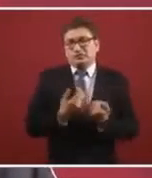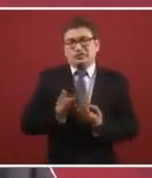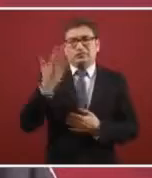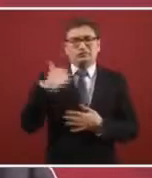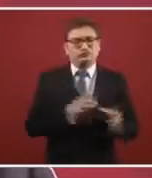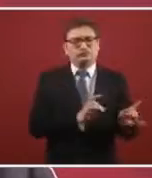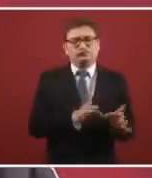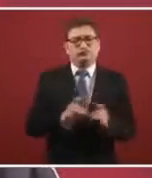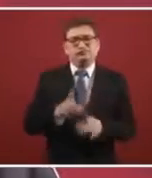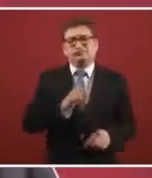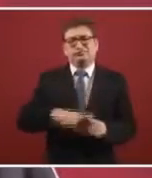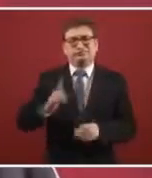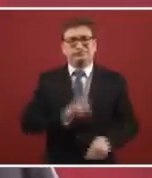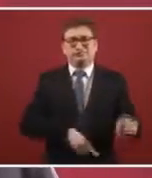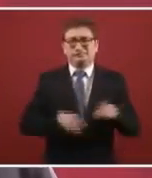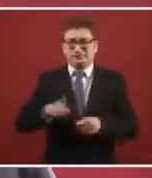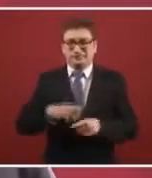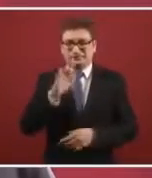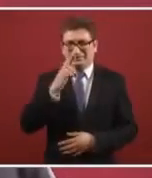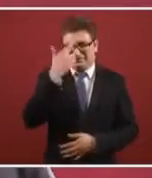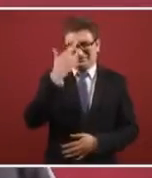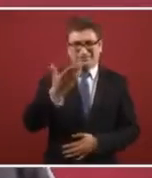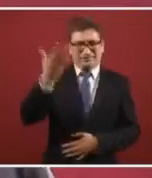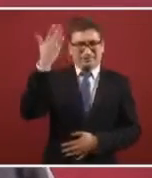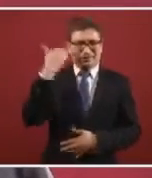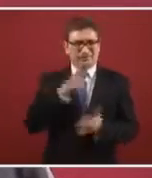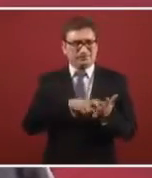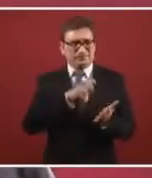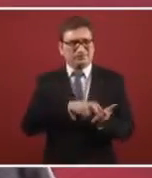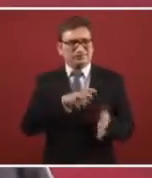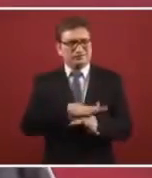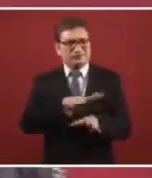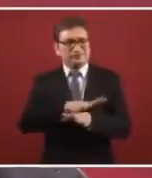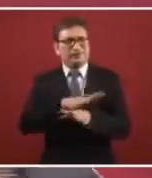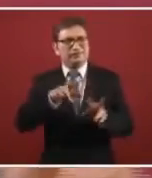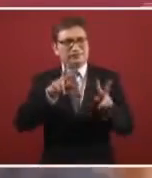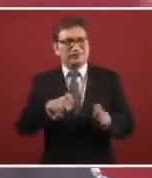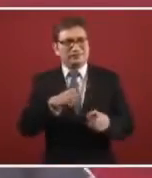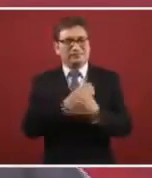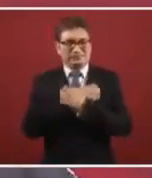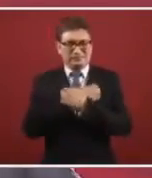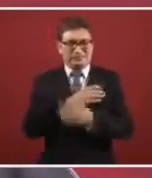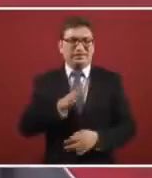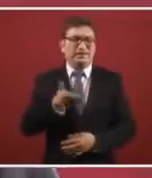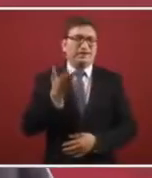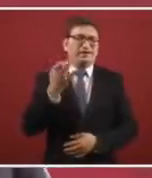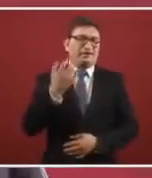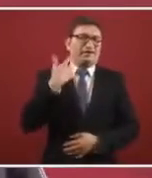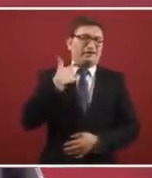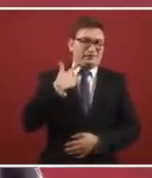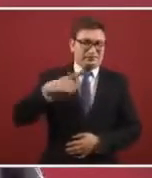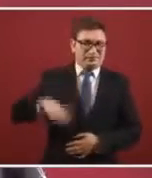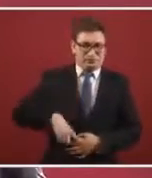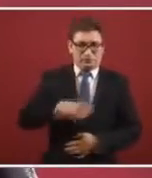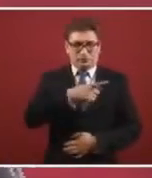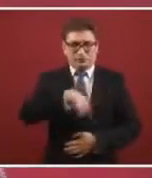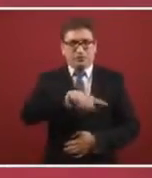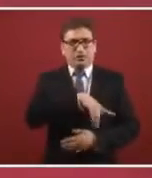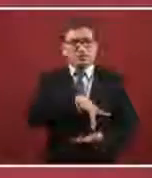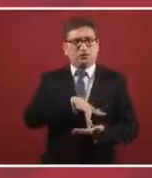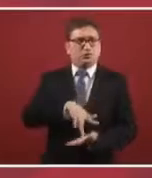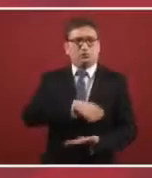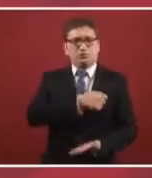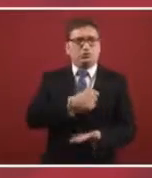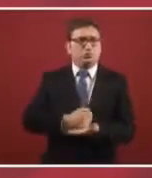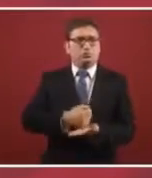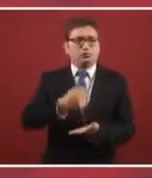que se aprobó that was approved en el gobierno in the anterior previous government es parte de